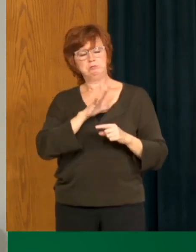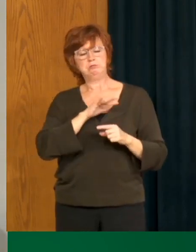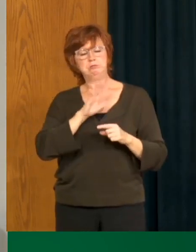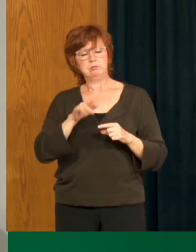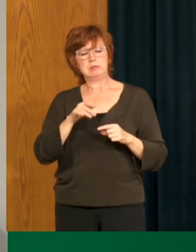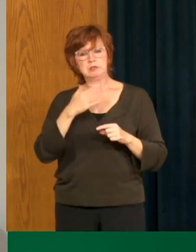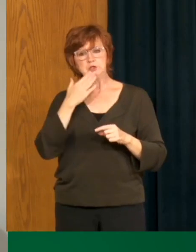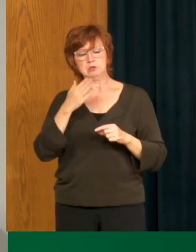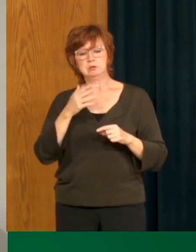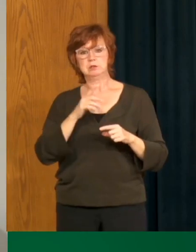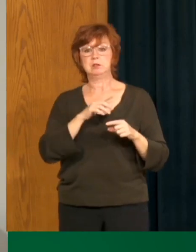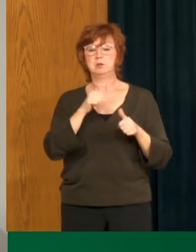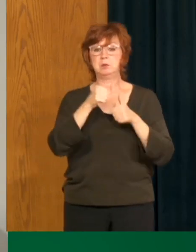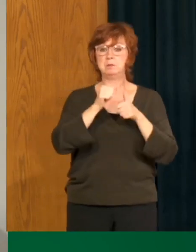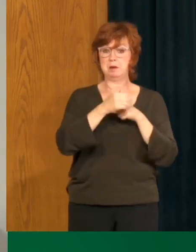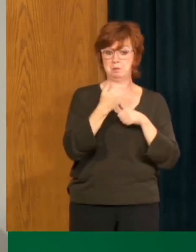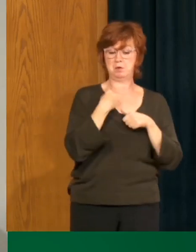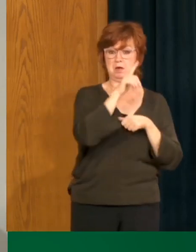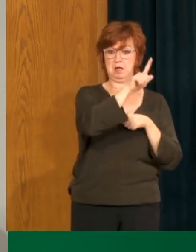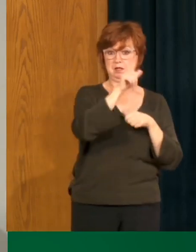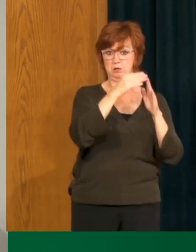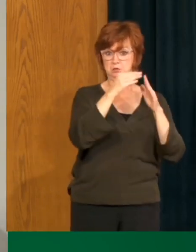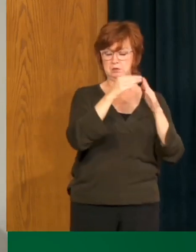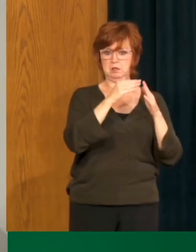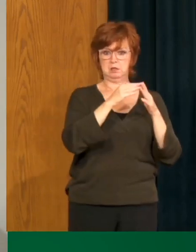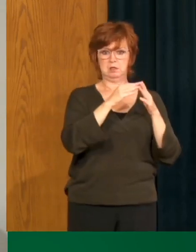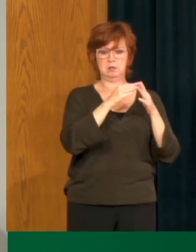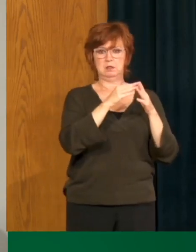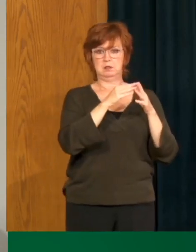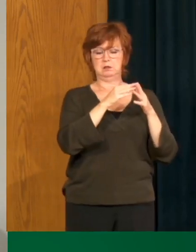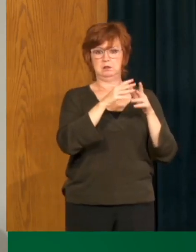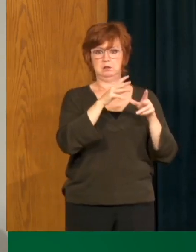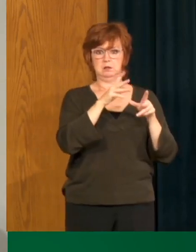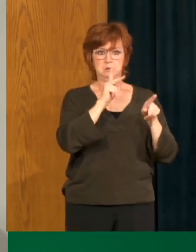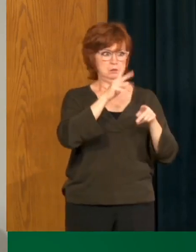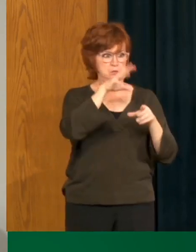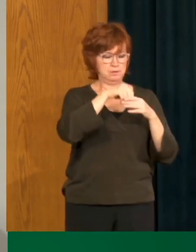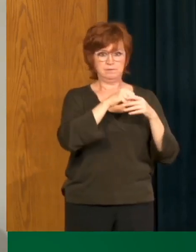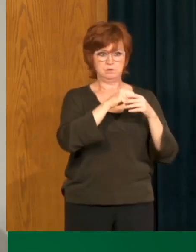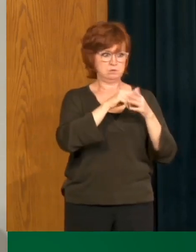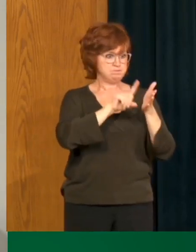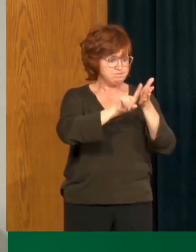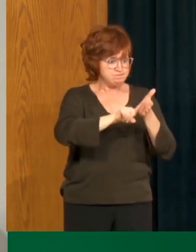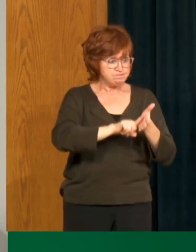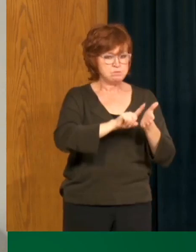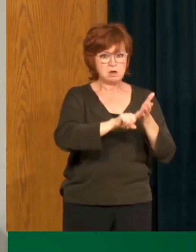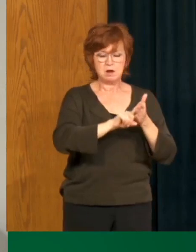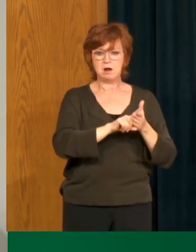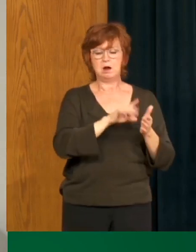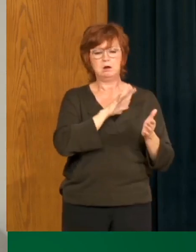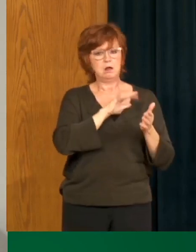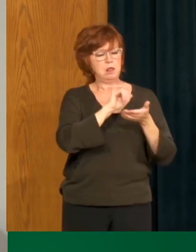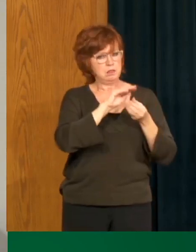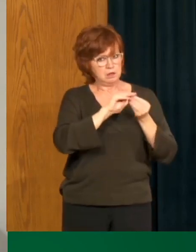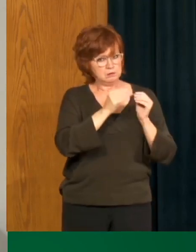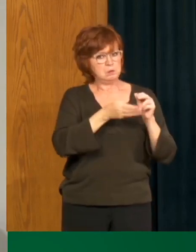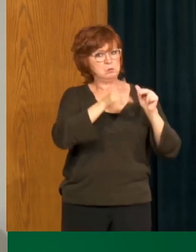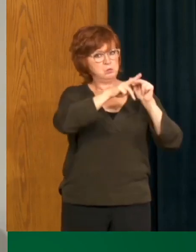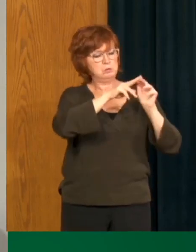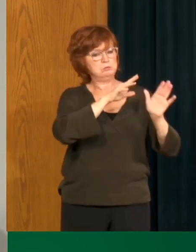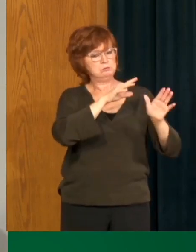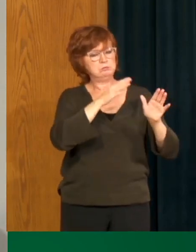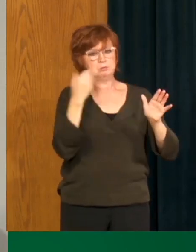active case finding, case contact investigation, and enhancing access to testing, the case numbers rose in the Northwest, but that's